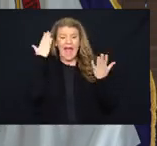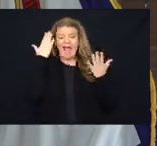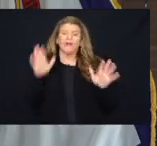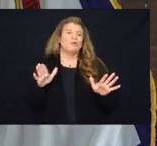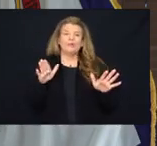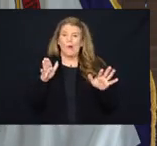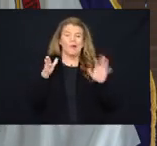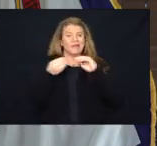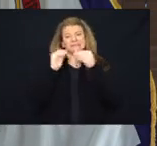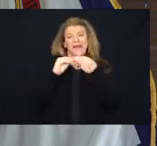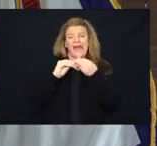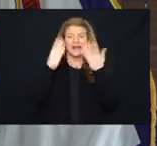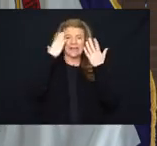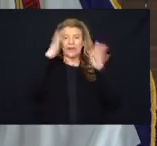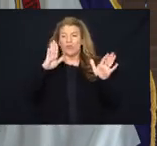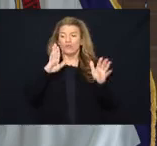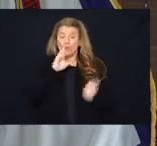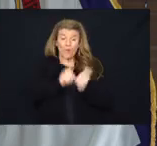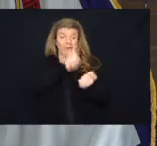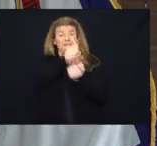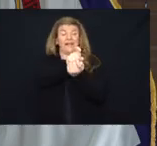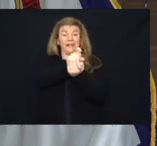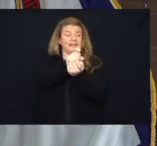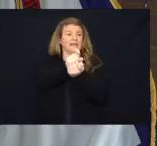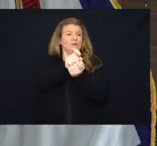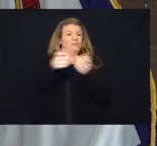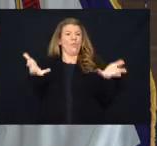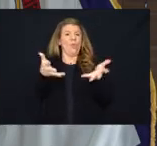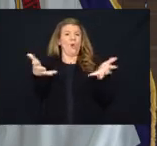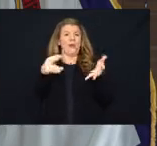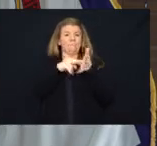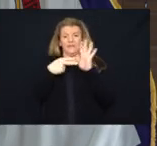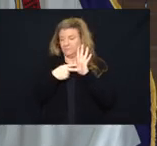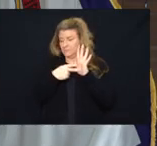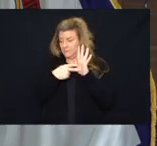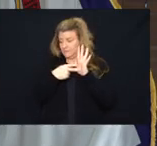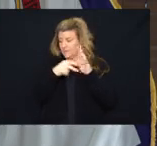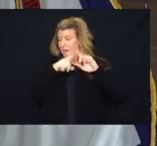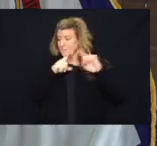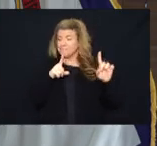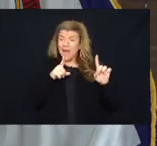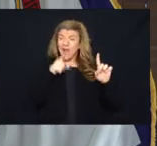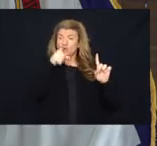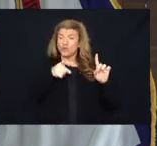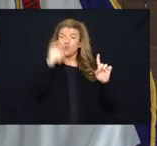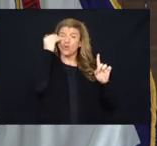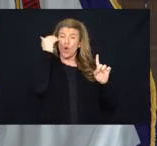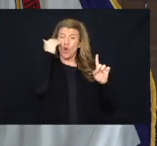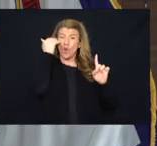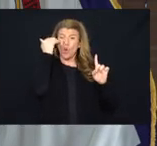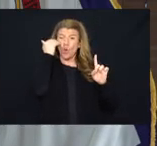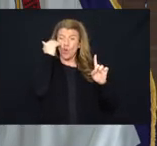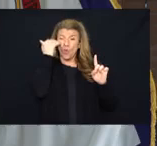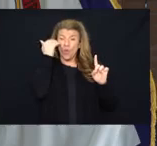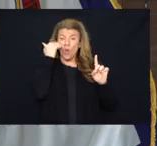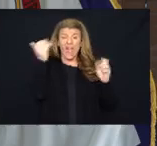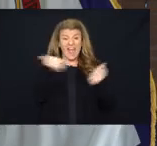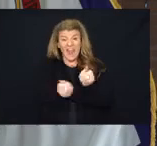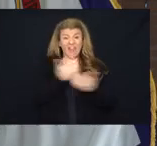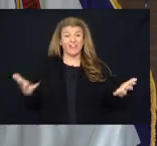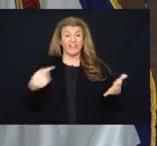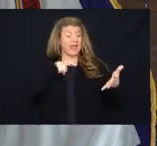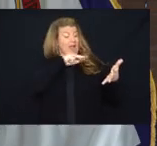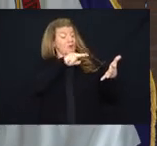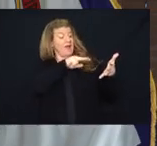know exactly the bottom line on this. But you know what? In all that I read here,